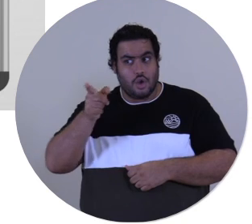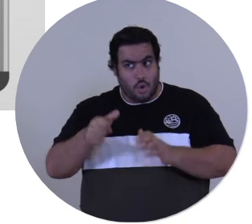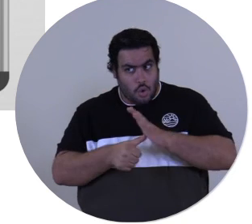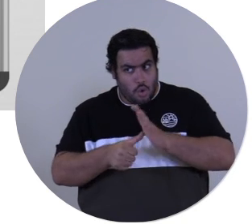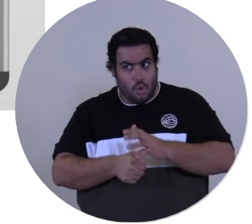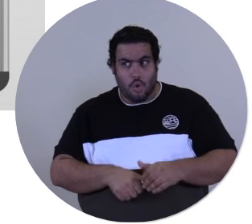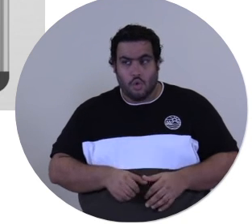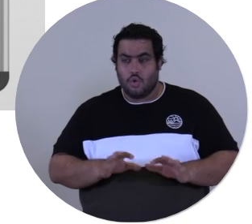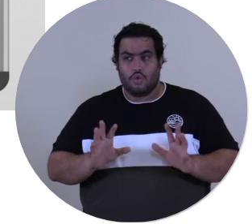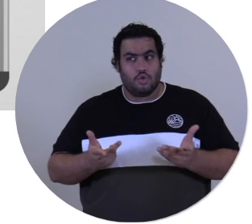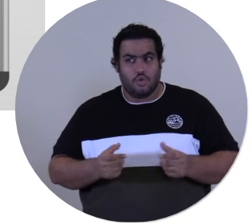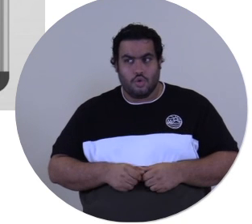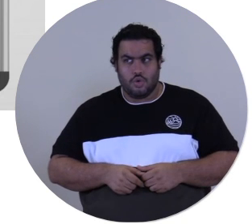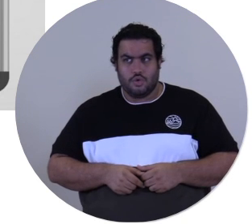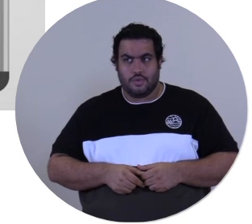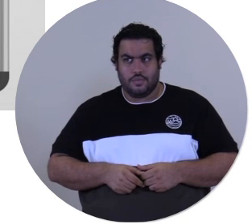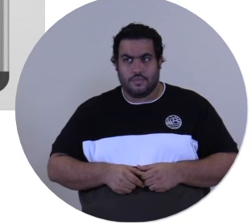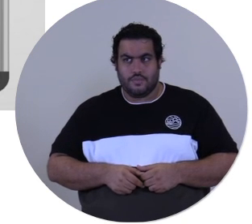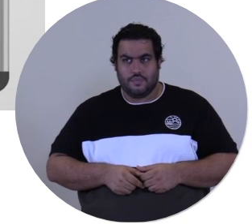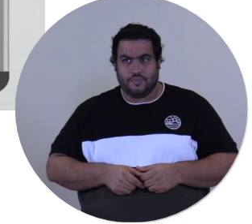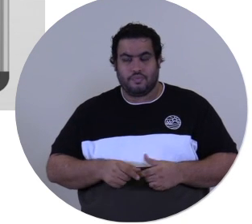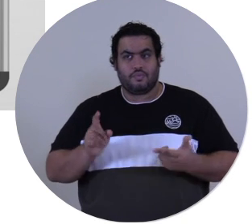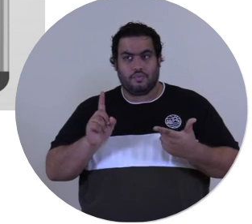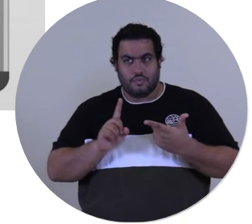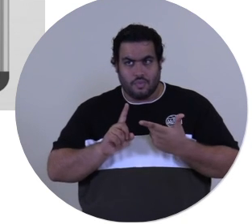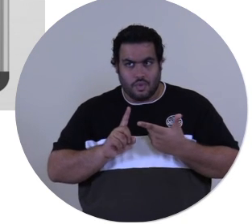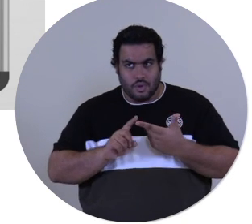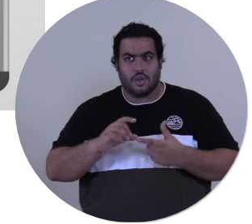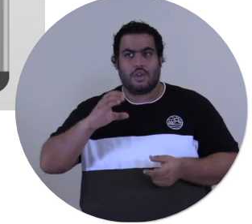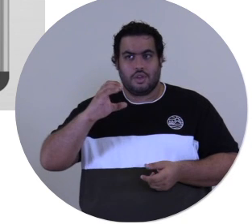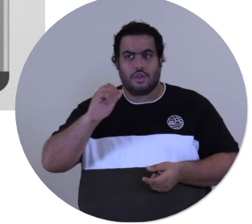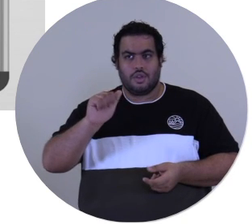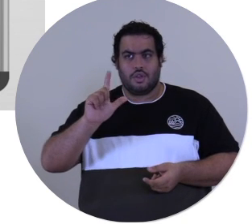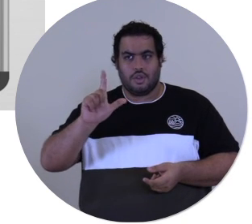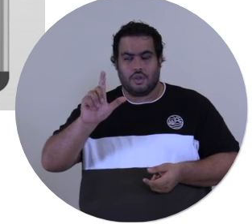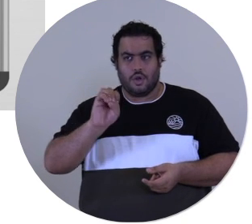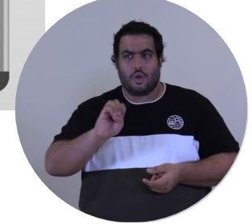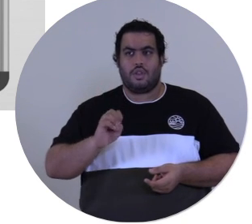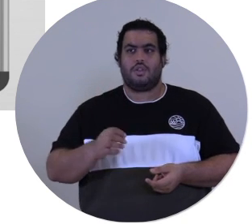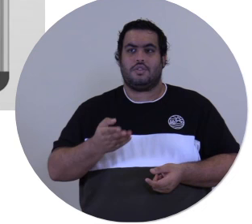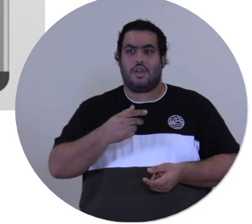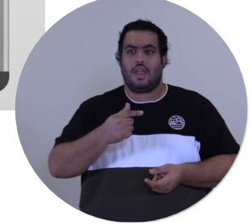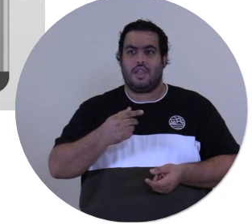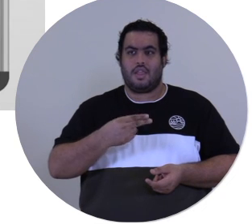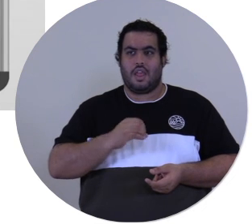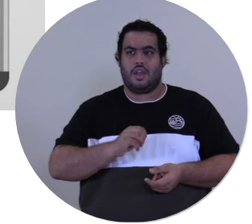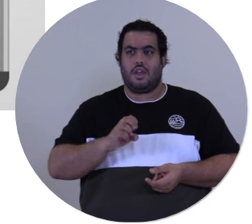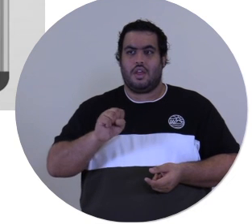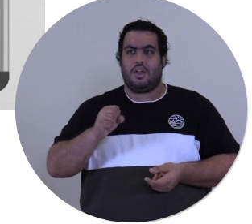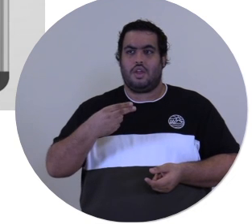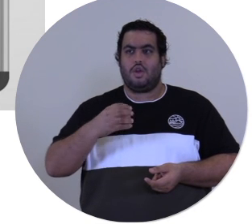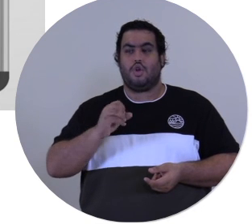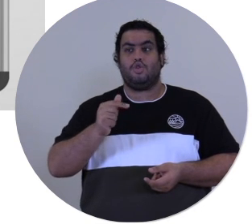manager, what does he do? He's the one who calls the shots, makes